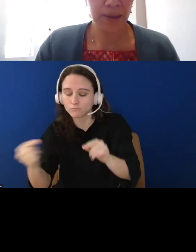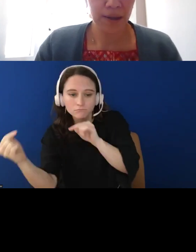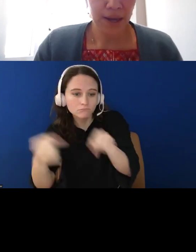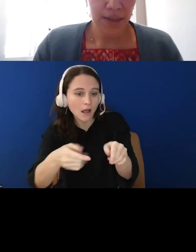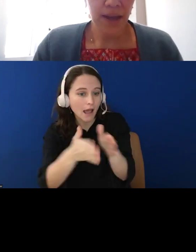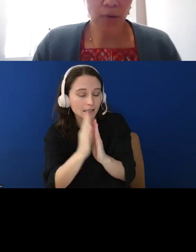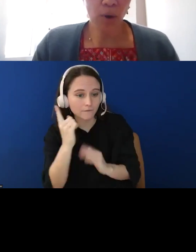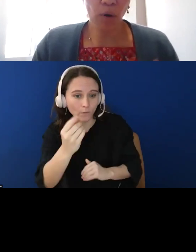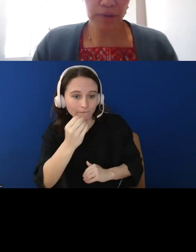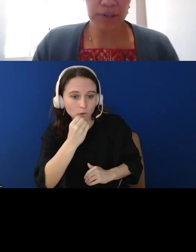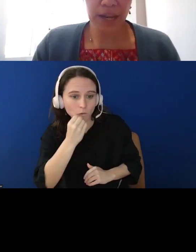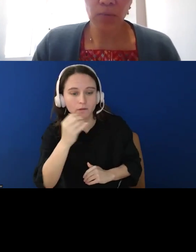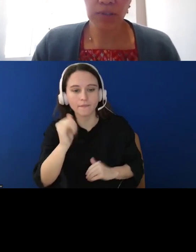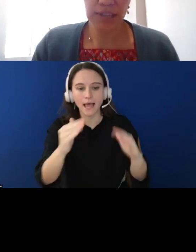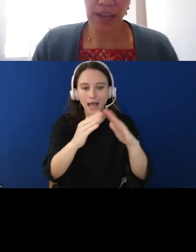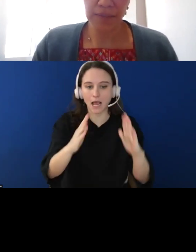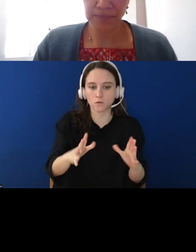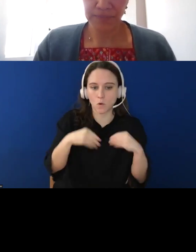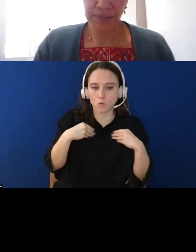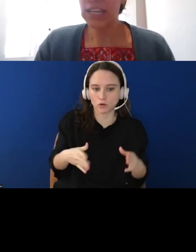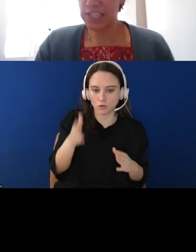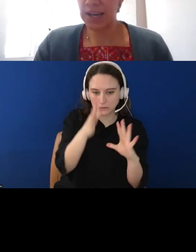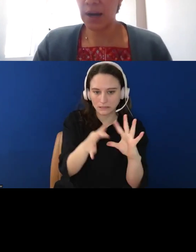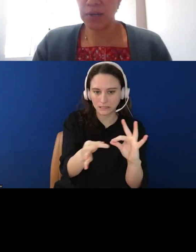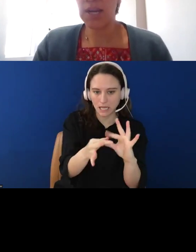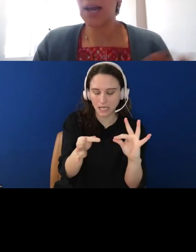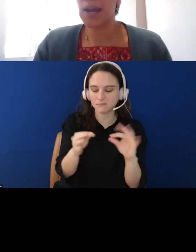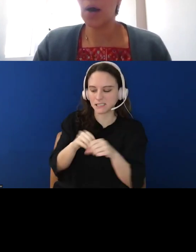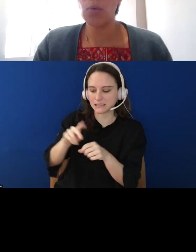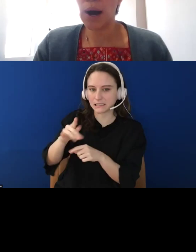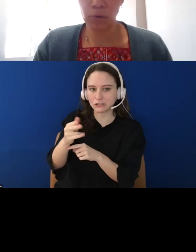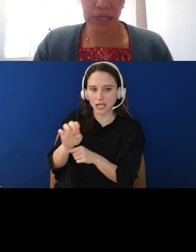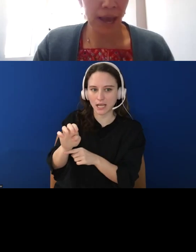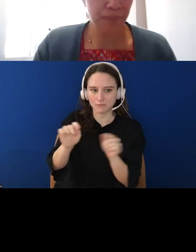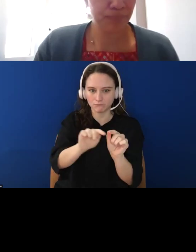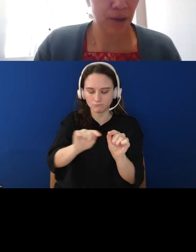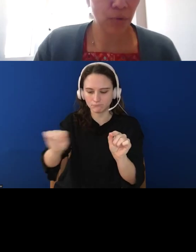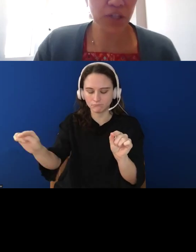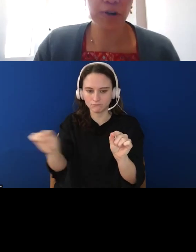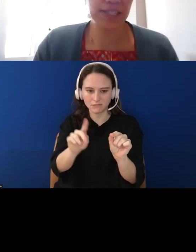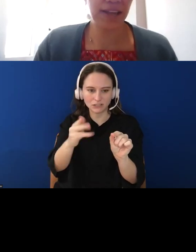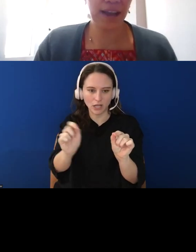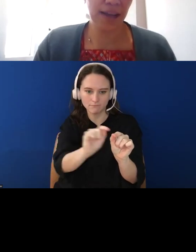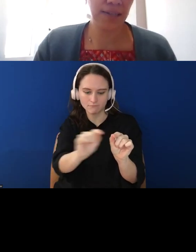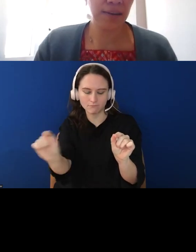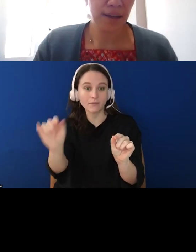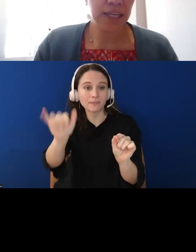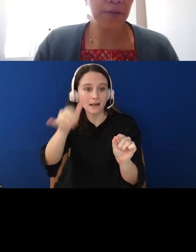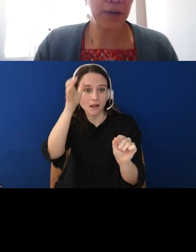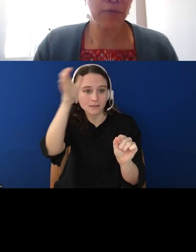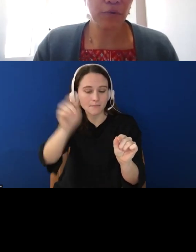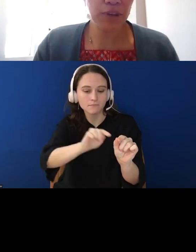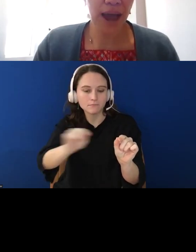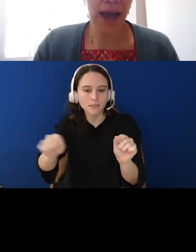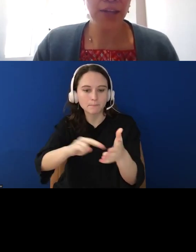food. The house owner then will say, in K'iche' language, kaya uwa ukia, which translates as